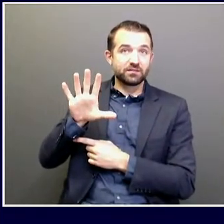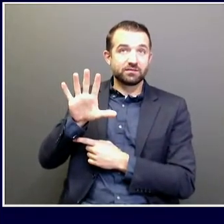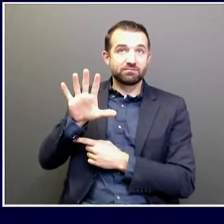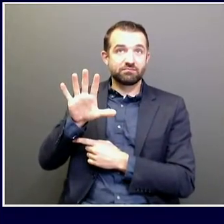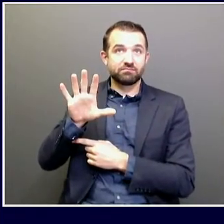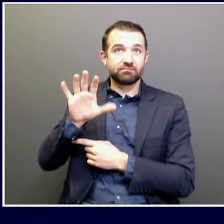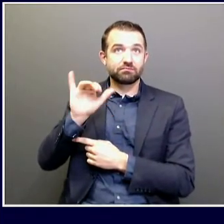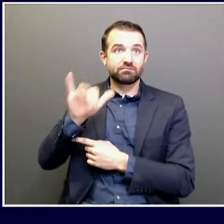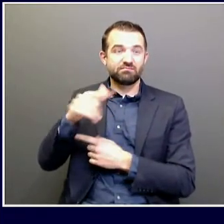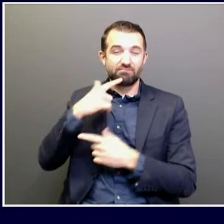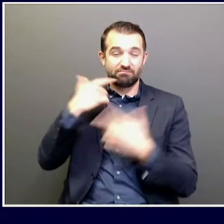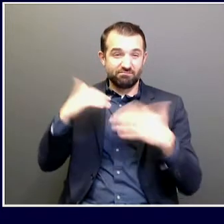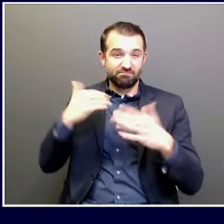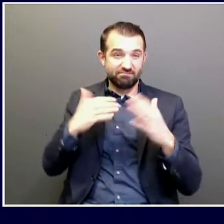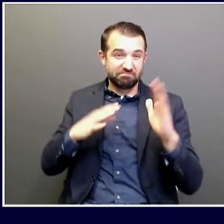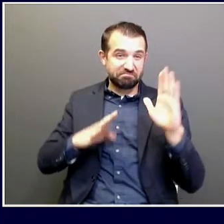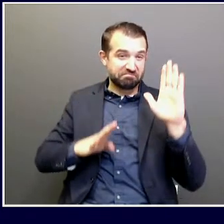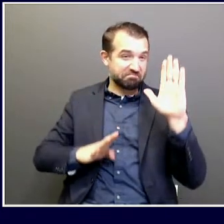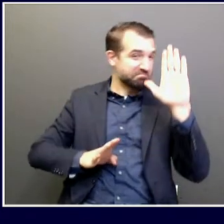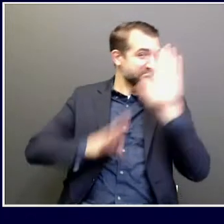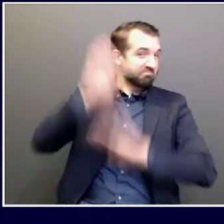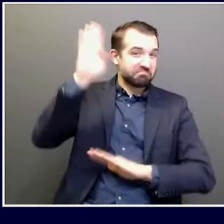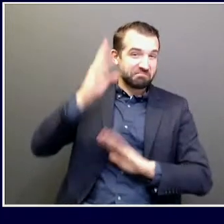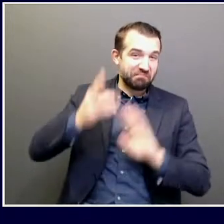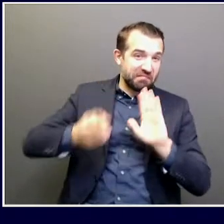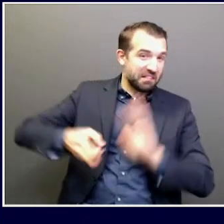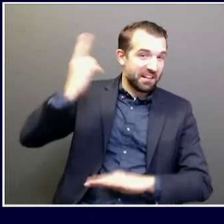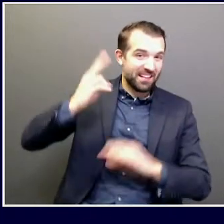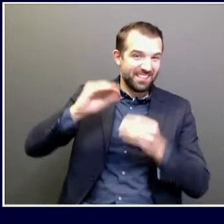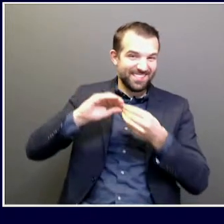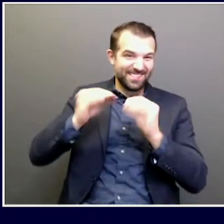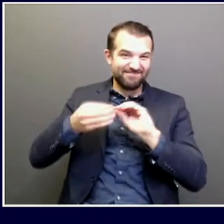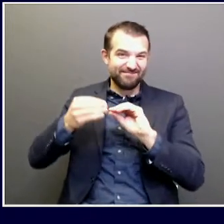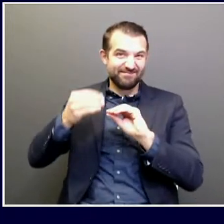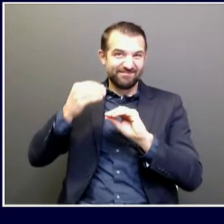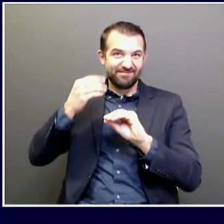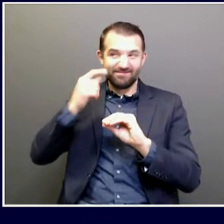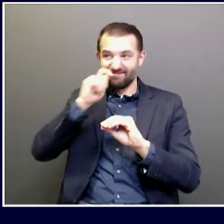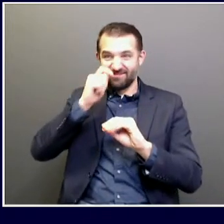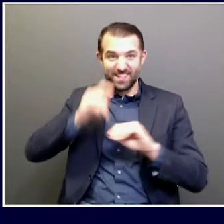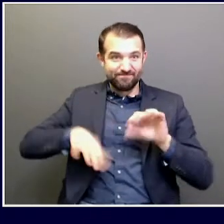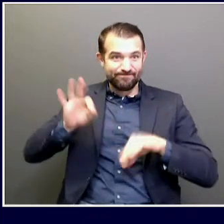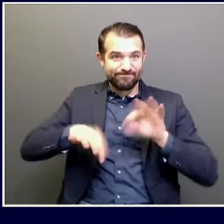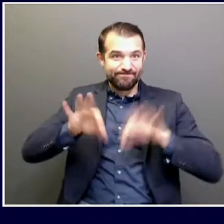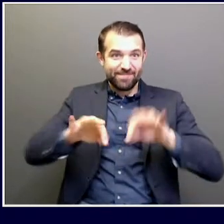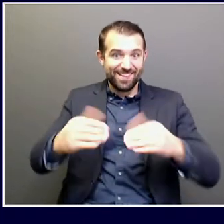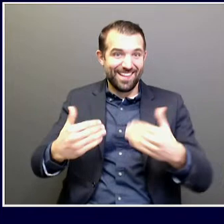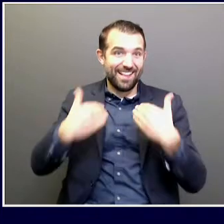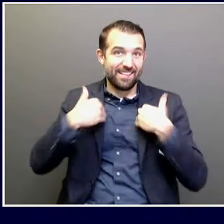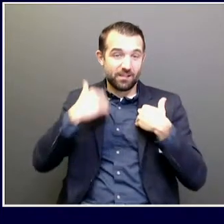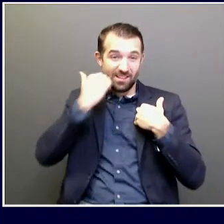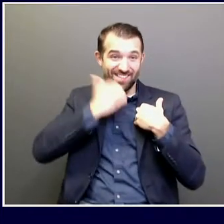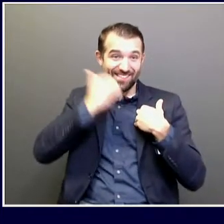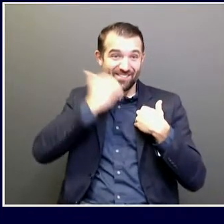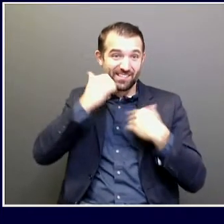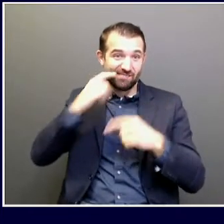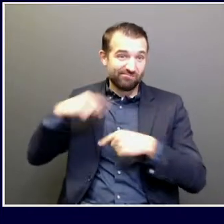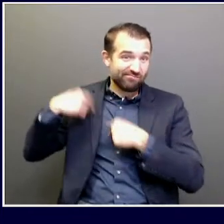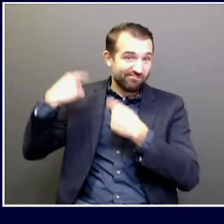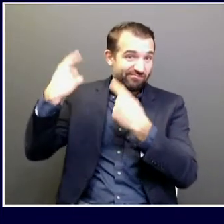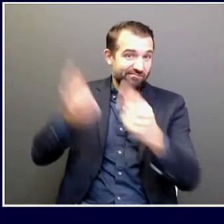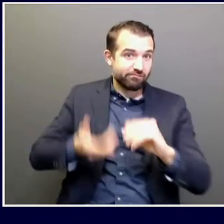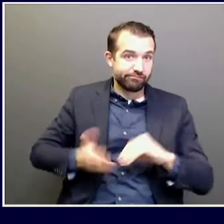unprecedented number of positive test results coming into the Maine CDC every day affects our ability